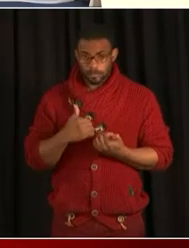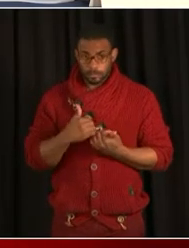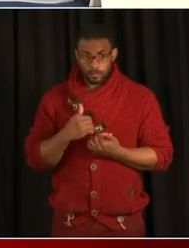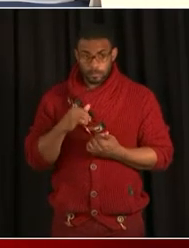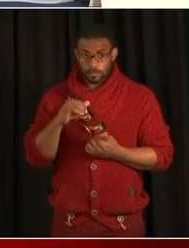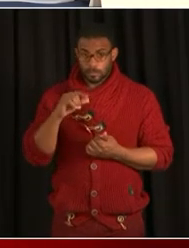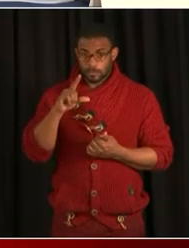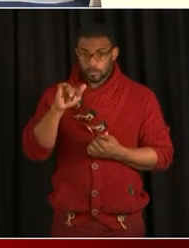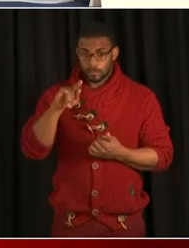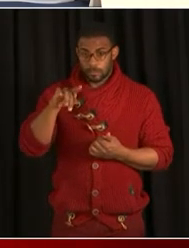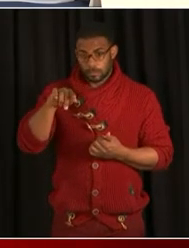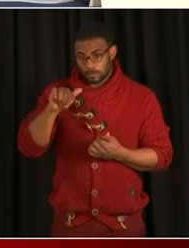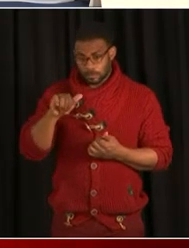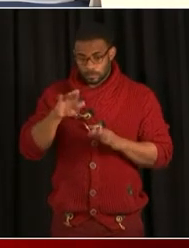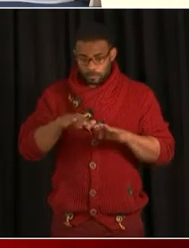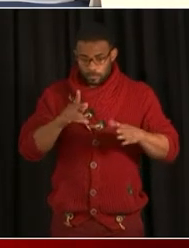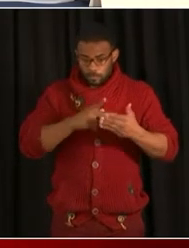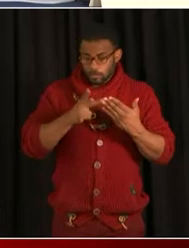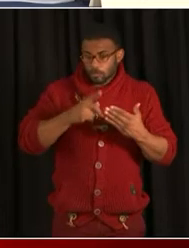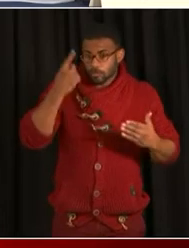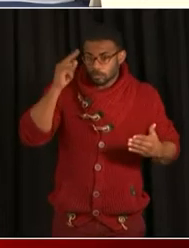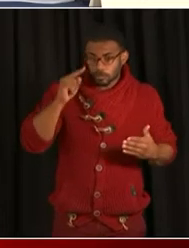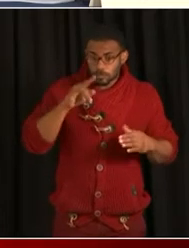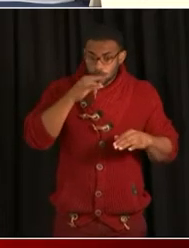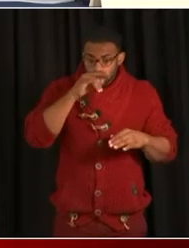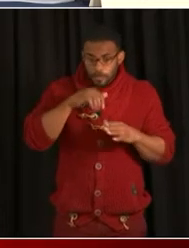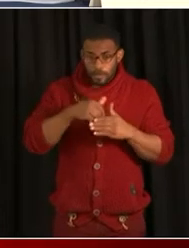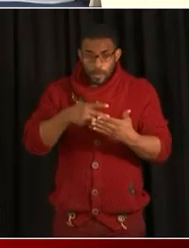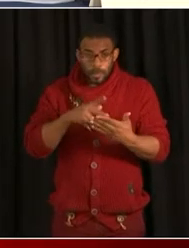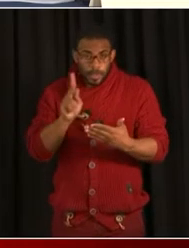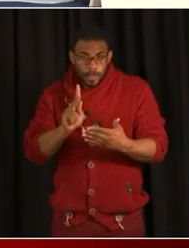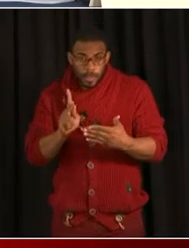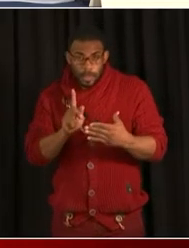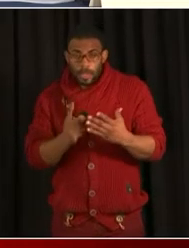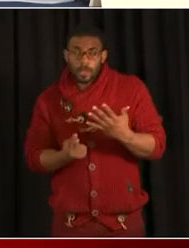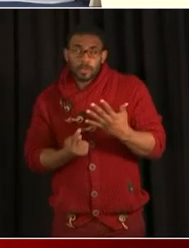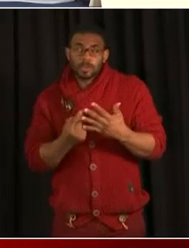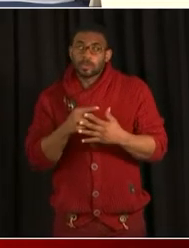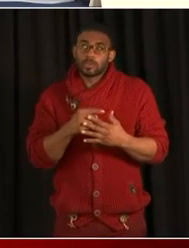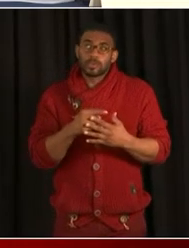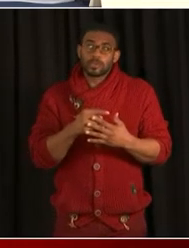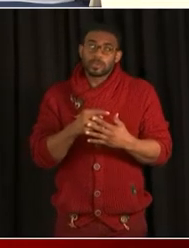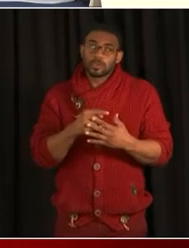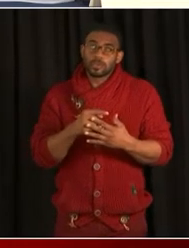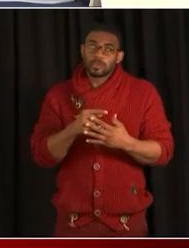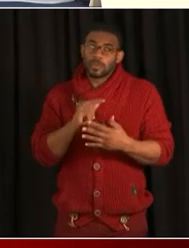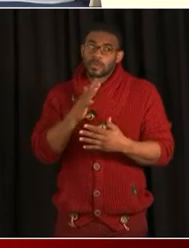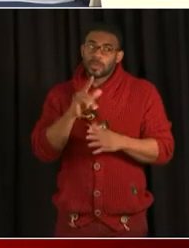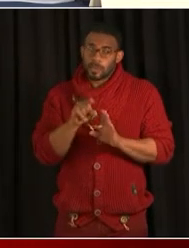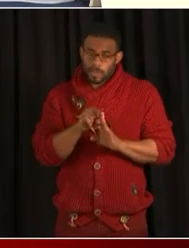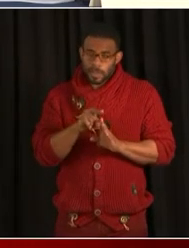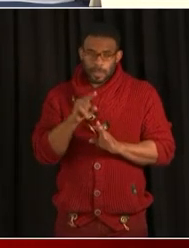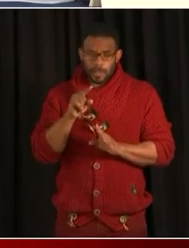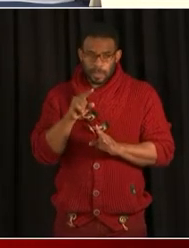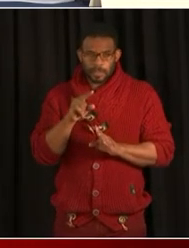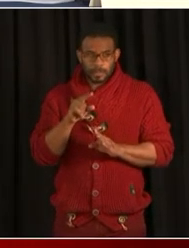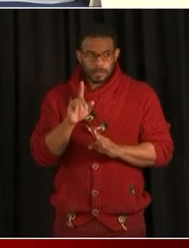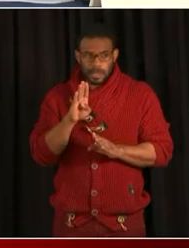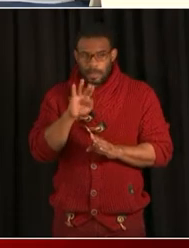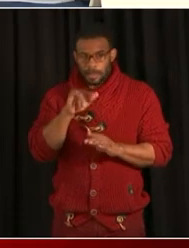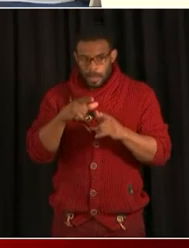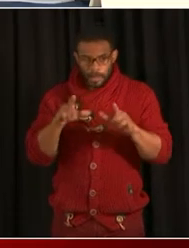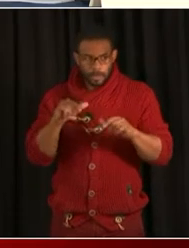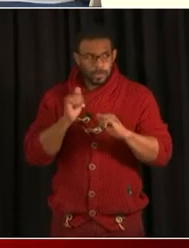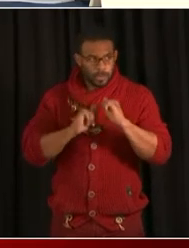We have Galita, a children's program for kids in pre-K through 5th grade, and that's